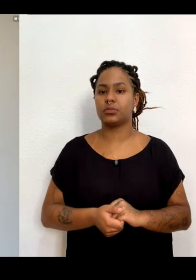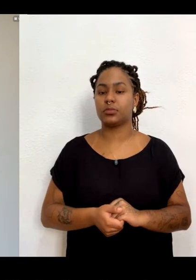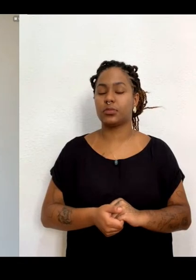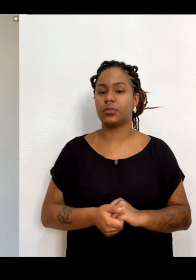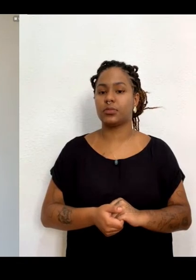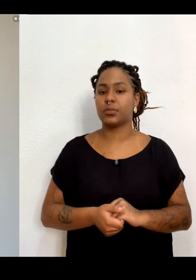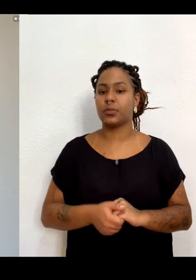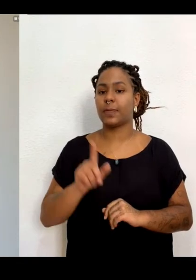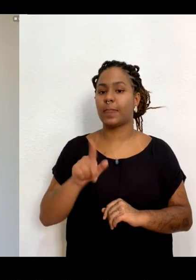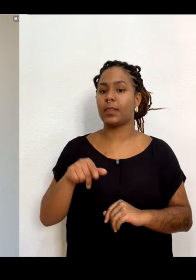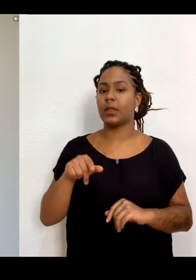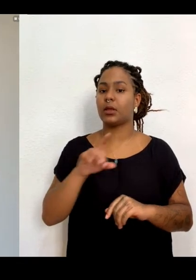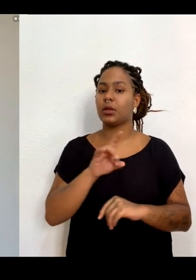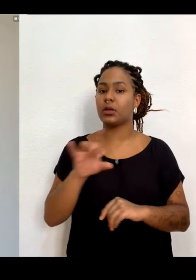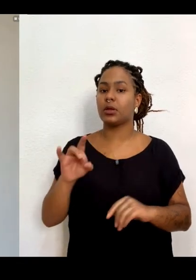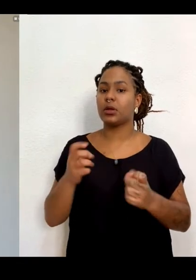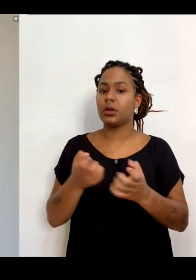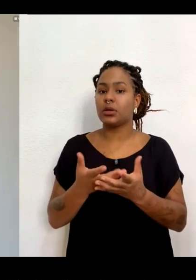fundamental